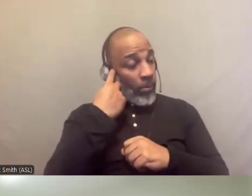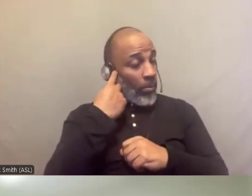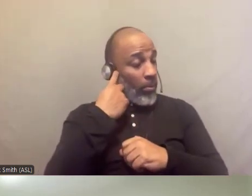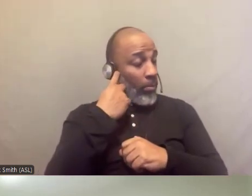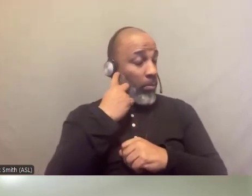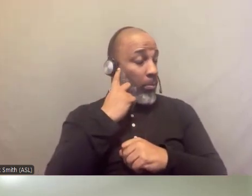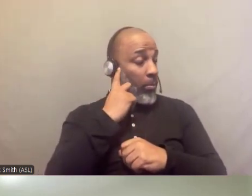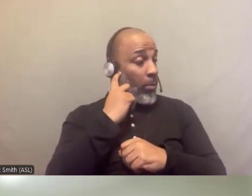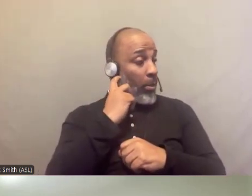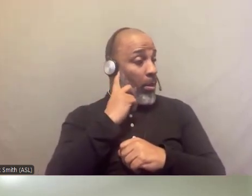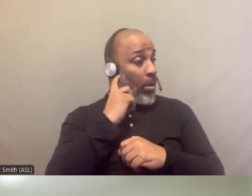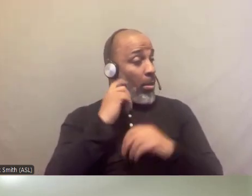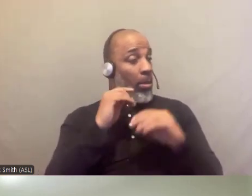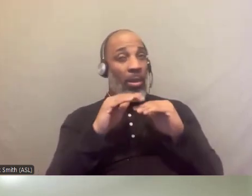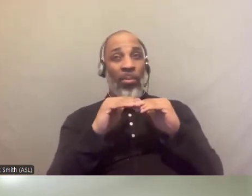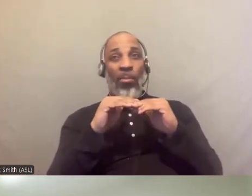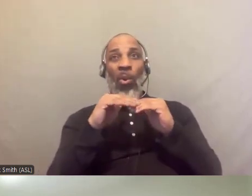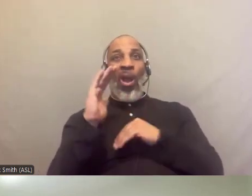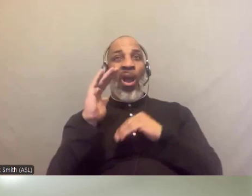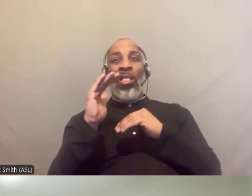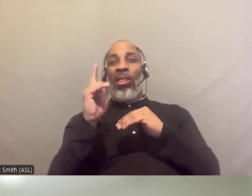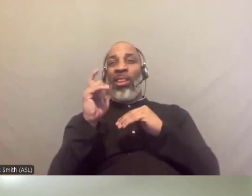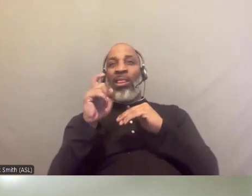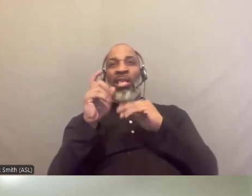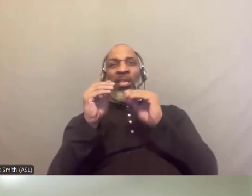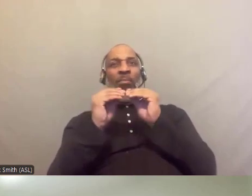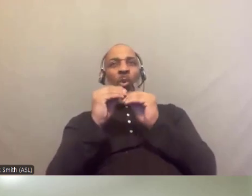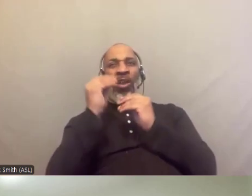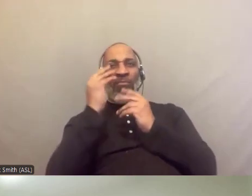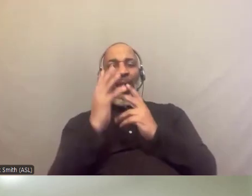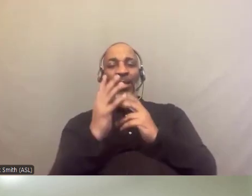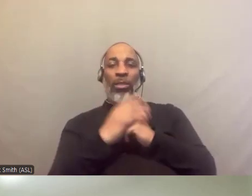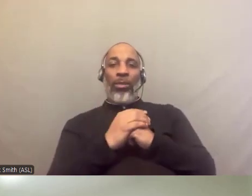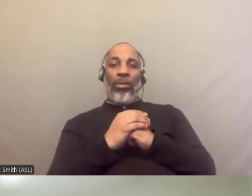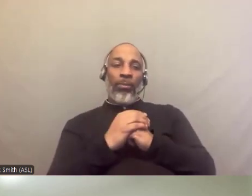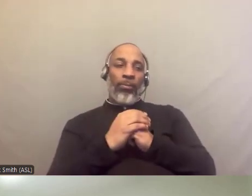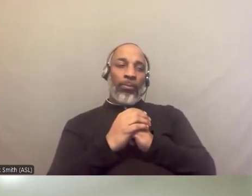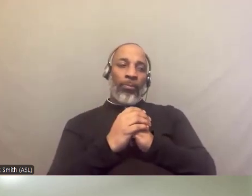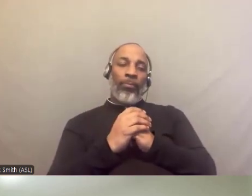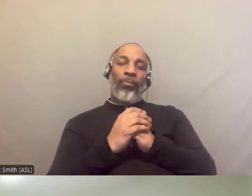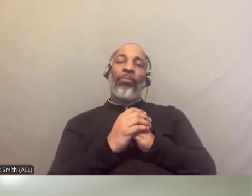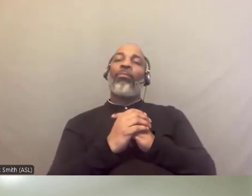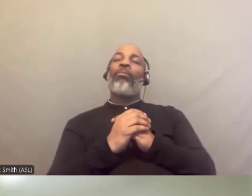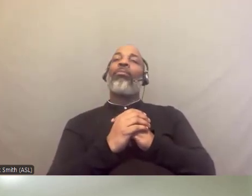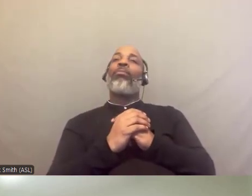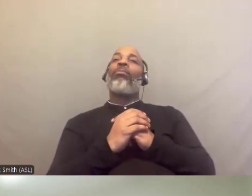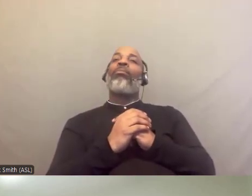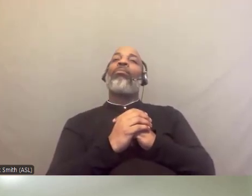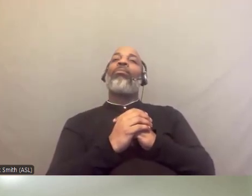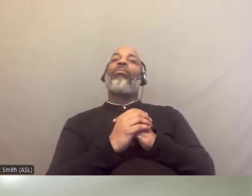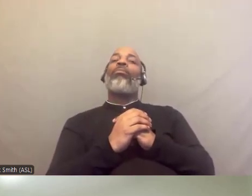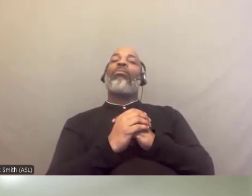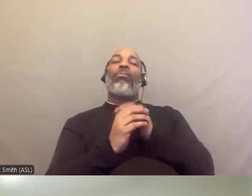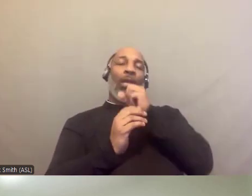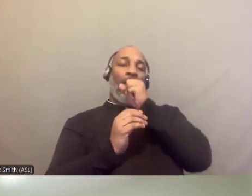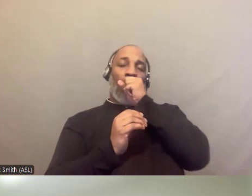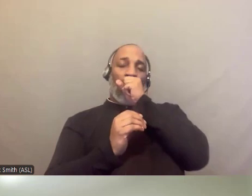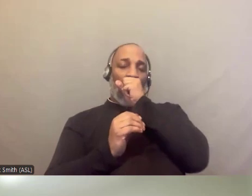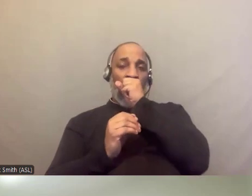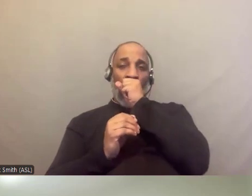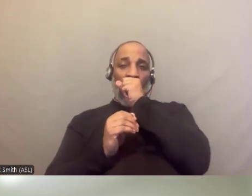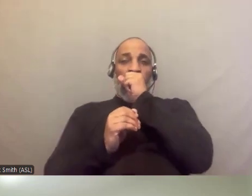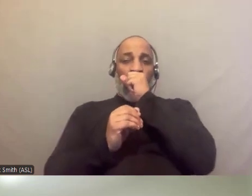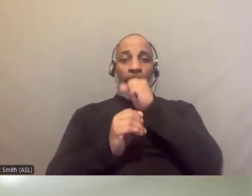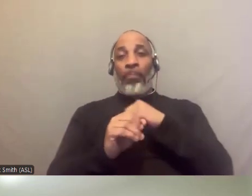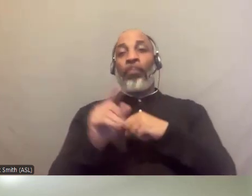More than half think that we need some more information on this one, Yeah, Riz. The yeah, other half is split. Well, I would